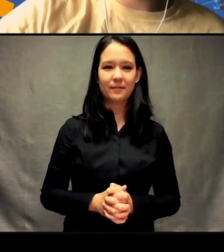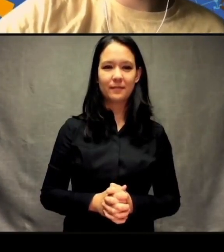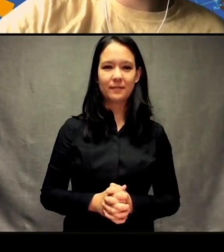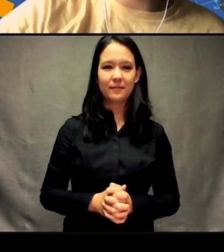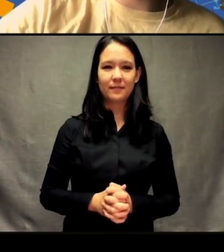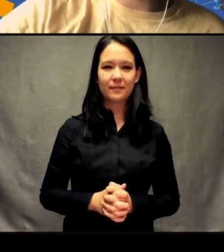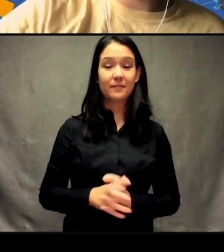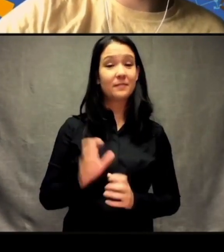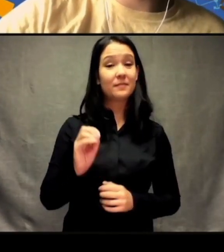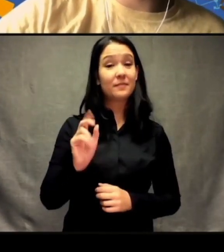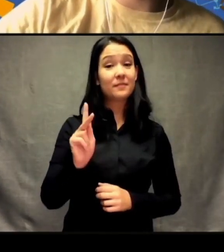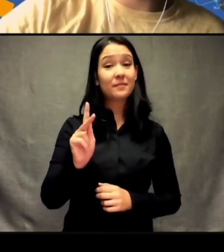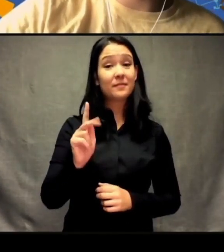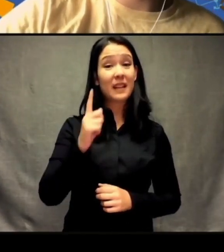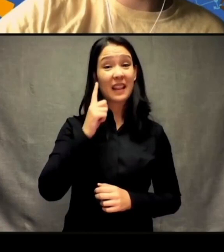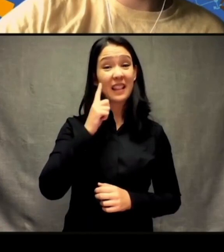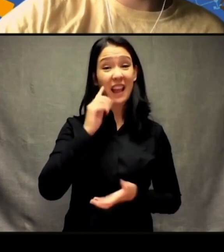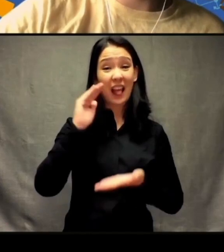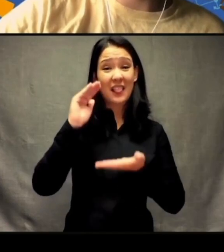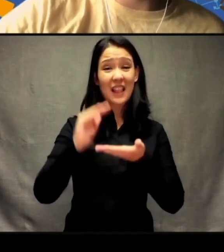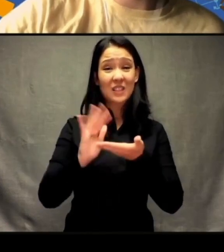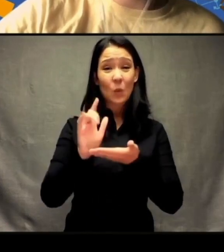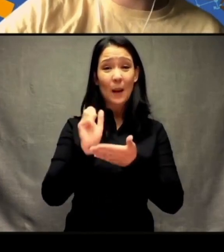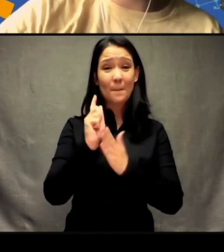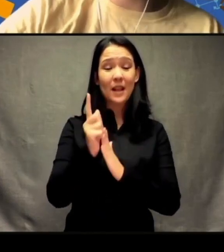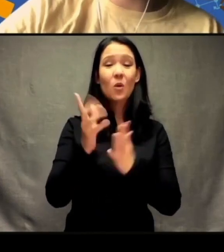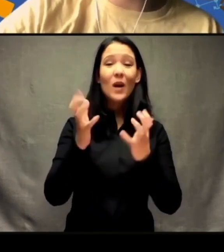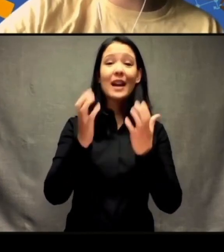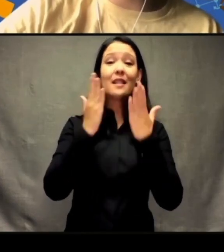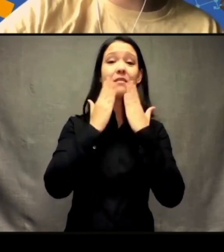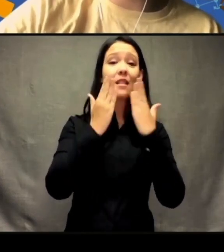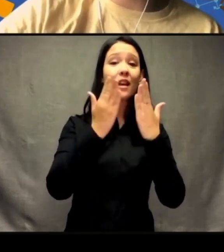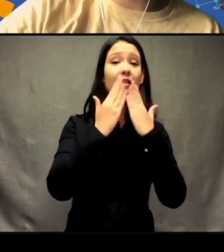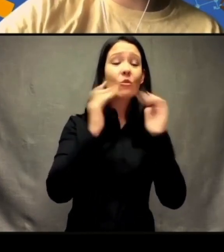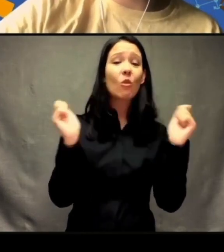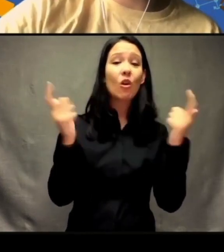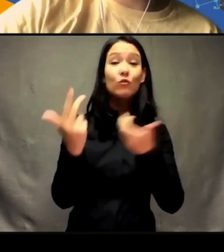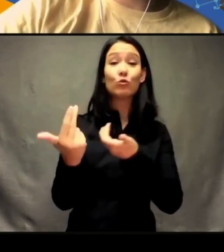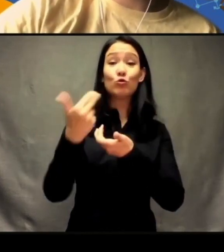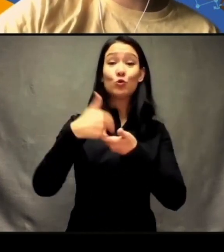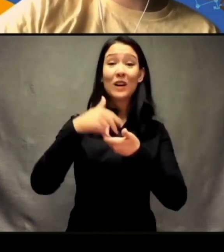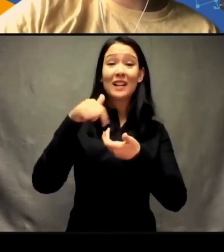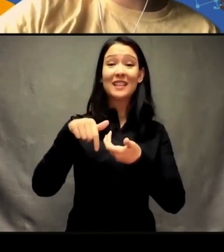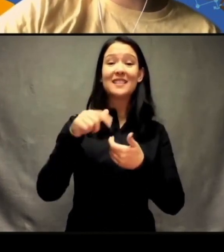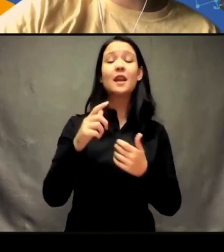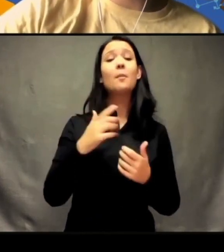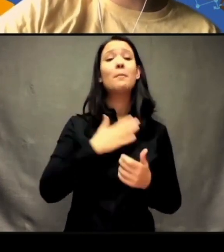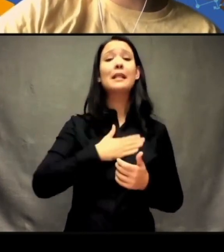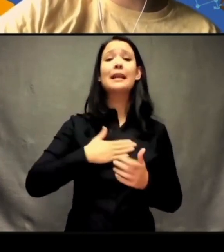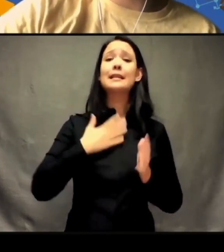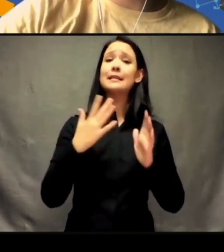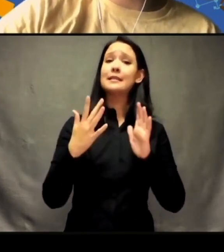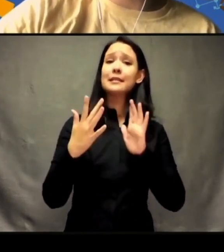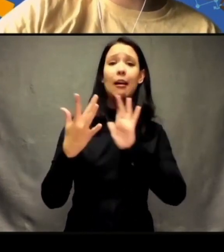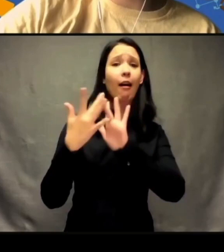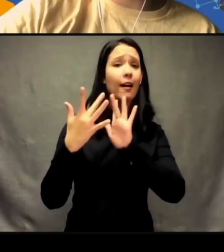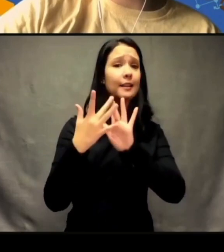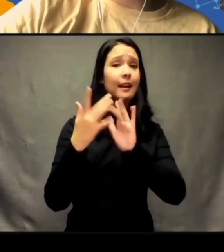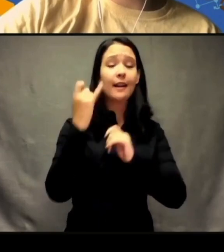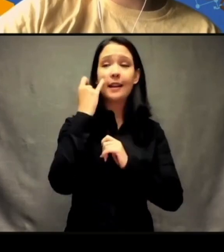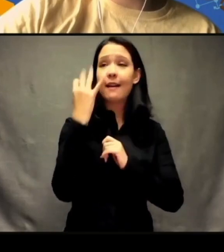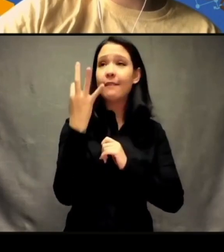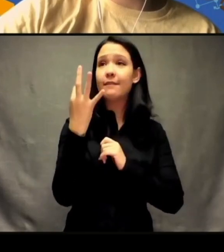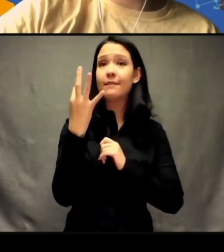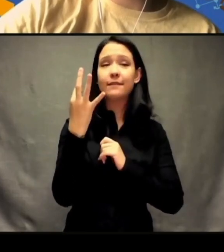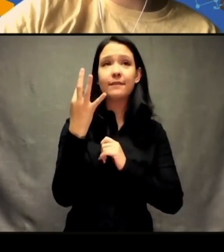I think we only have less than a minute. We wanted to thank you all for joining us, and please keep in touch if you